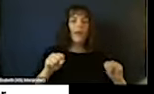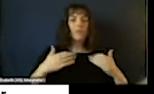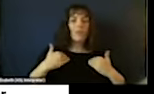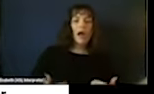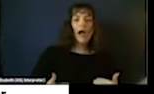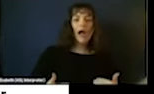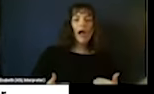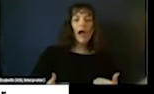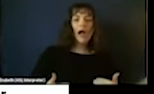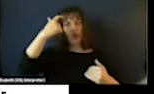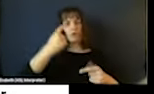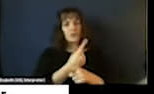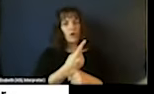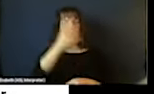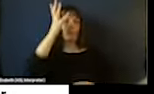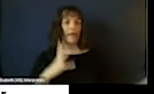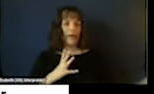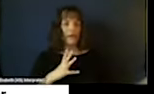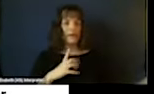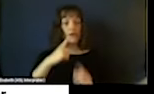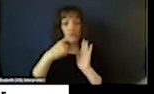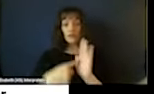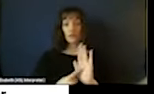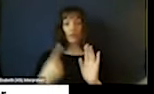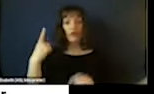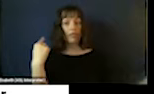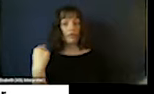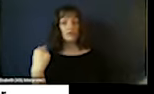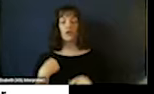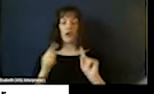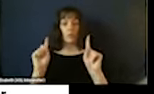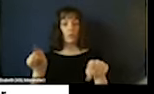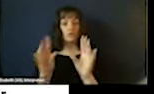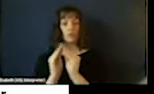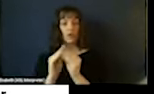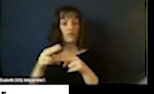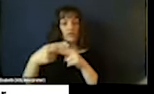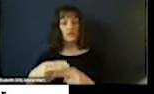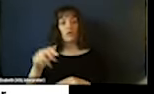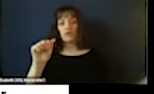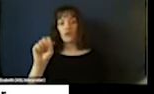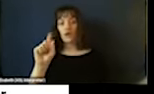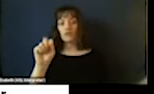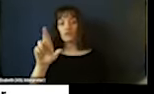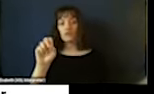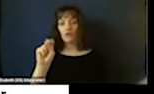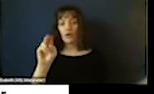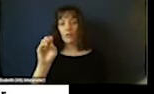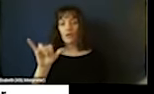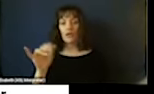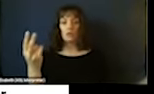year I attended a conference called Inclusive Astronomy 2. And there I learned about zonification programs created by Dr.